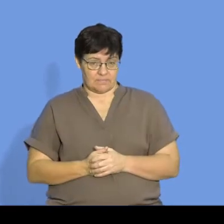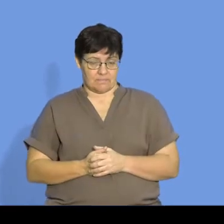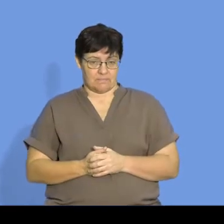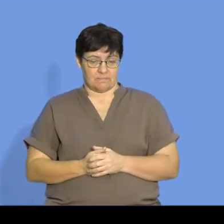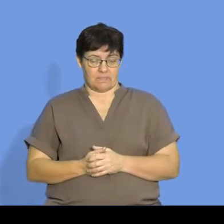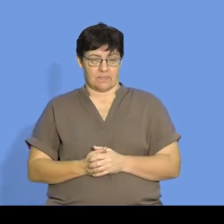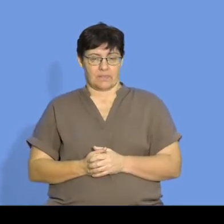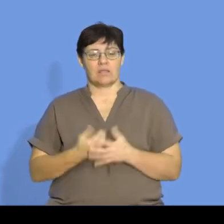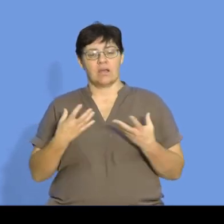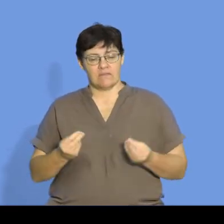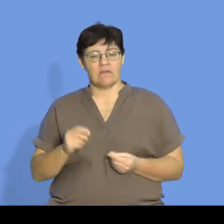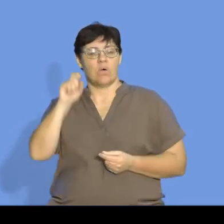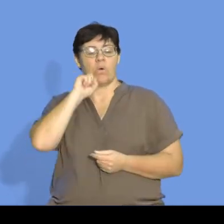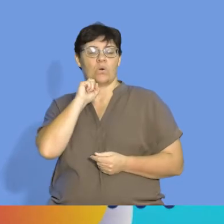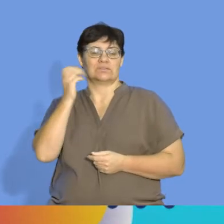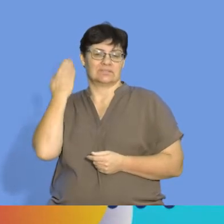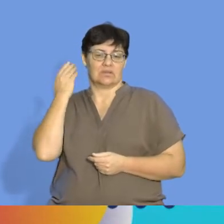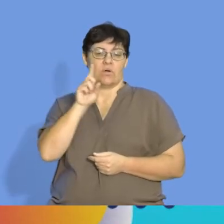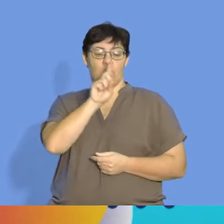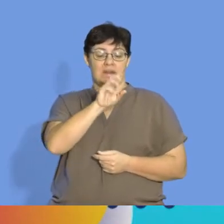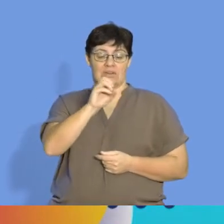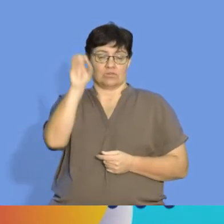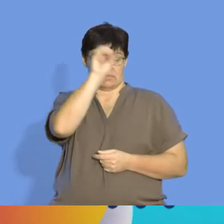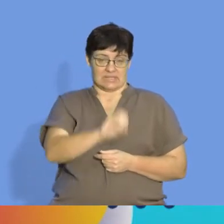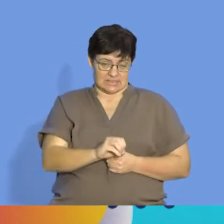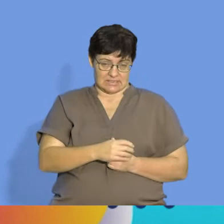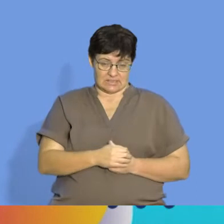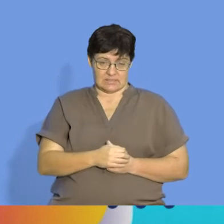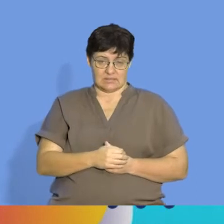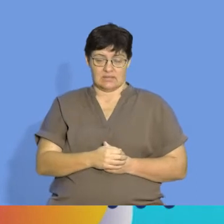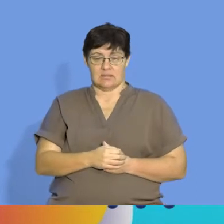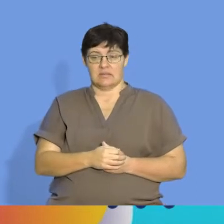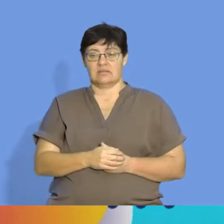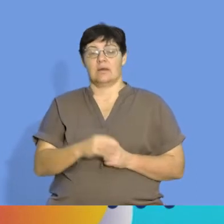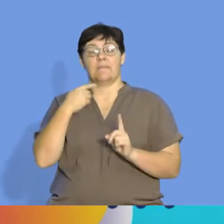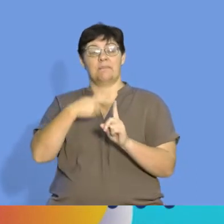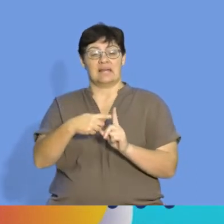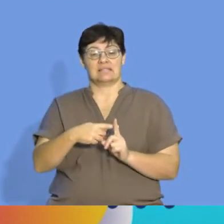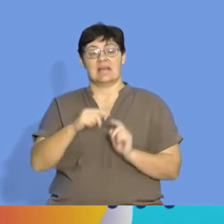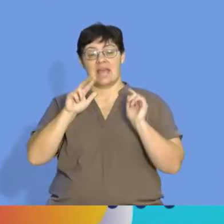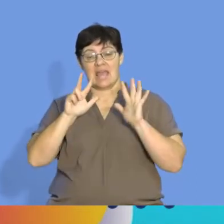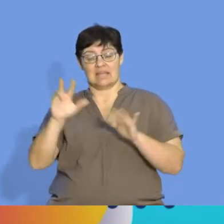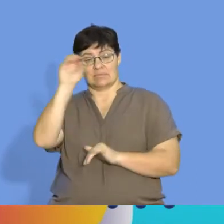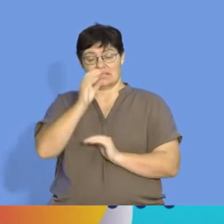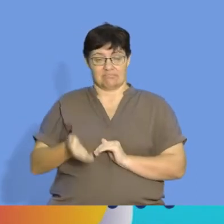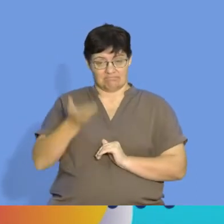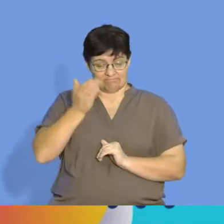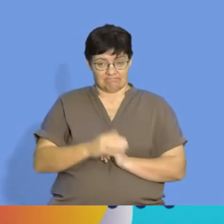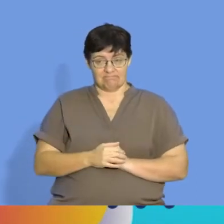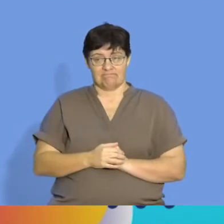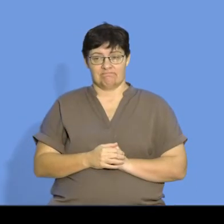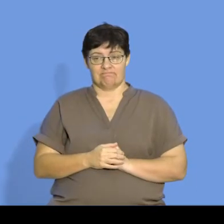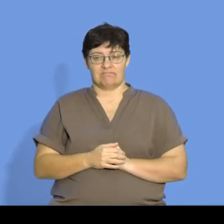your cleaner. As you can see, you take the old, which was 100% in terms of my calculation, plus the